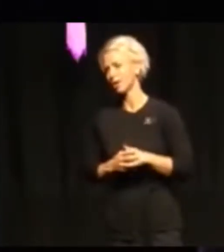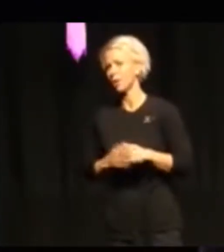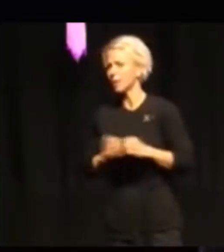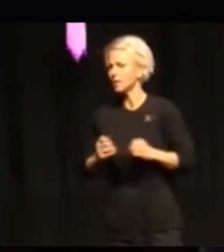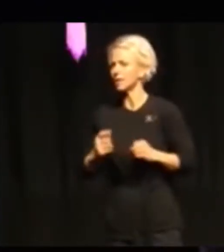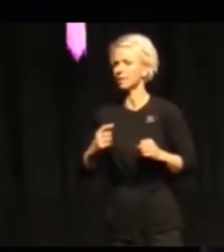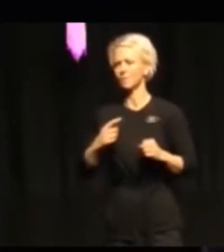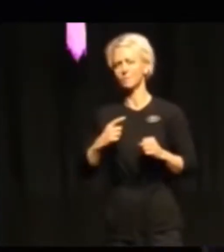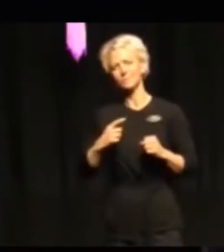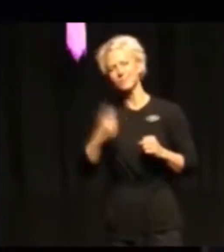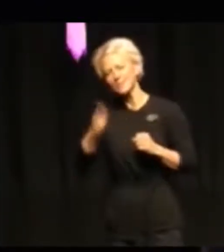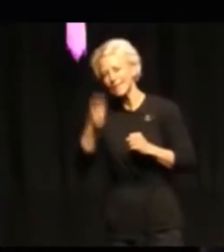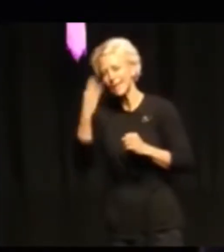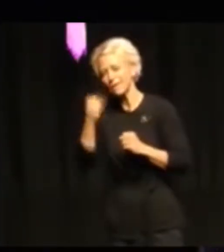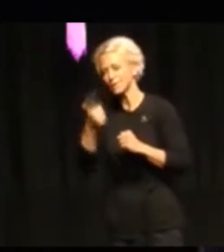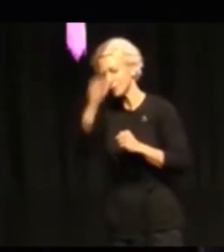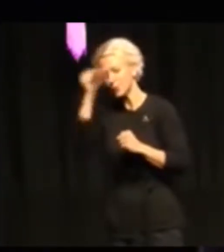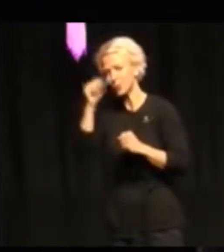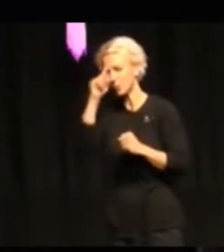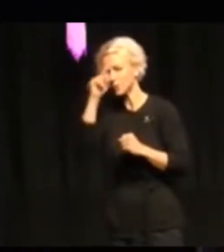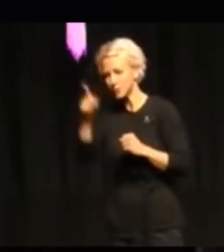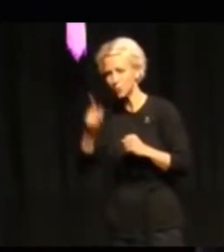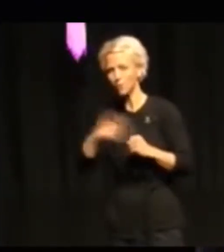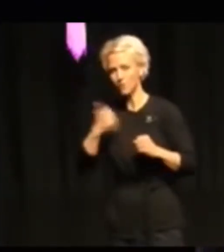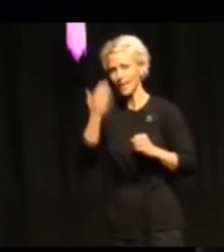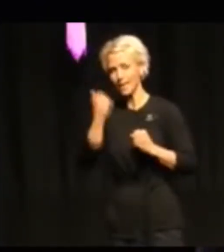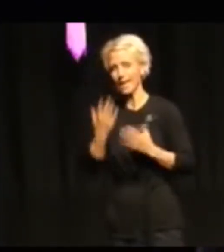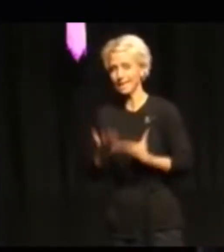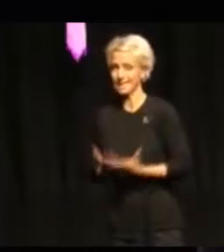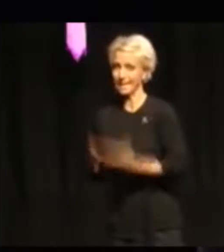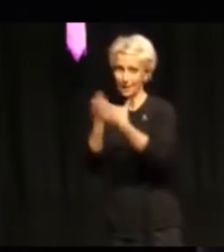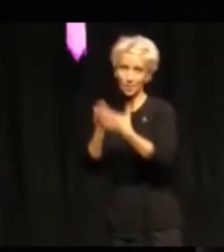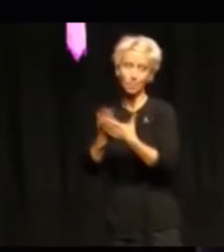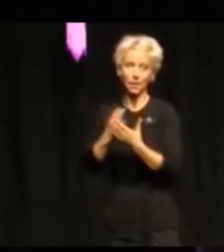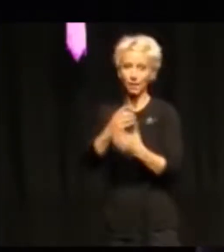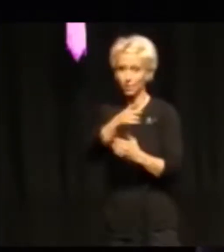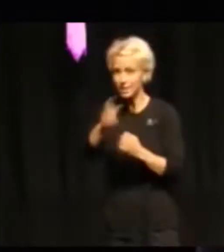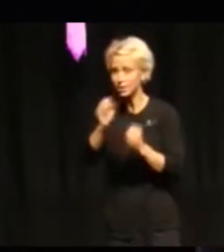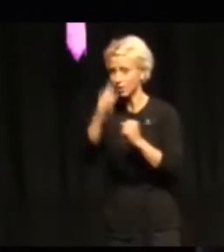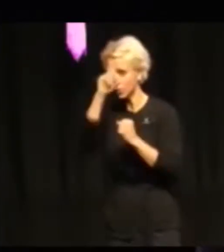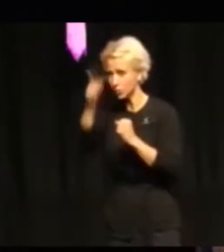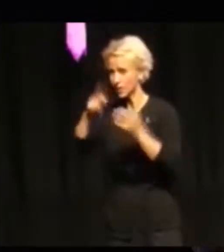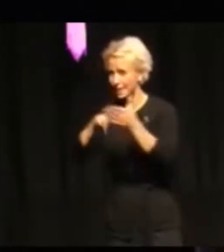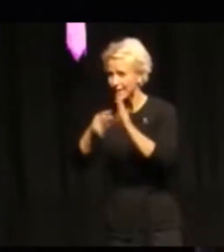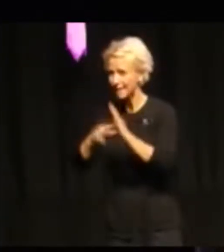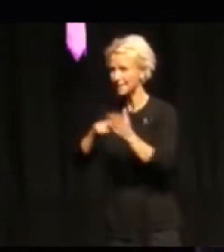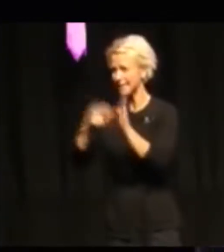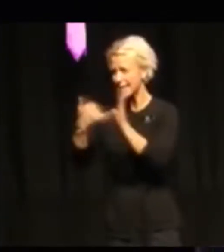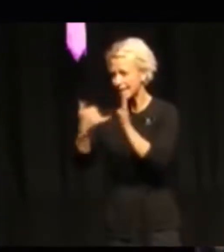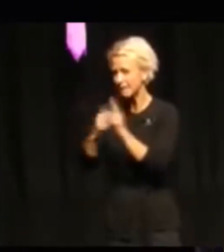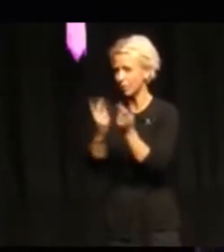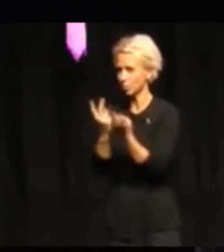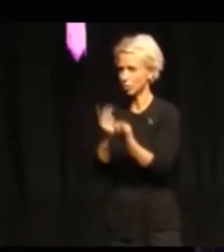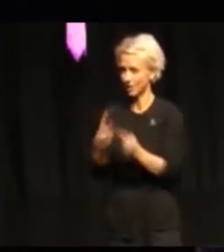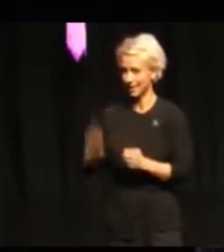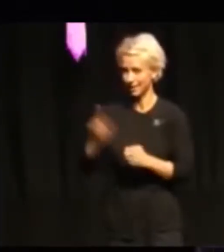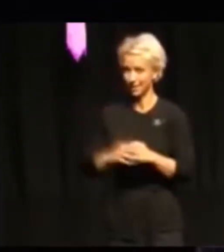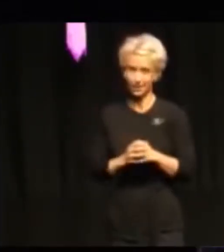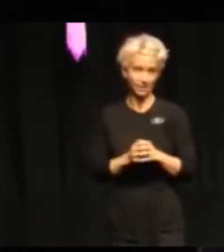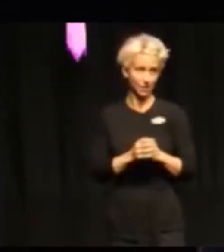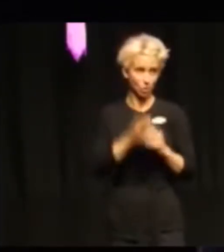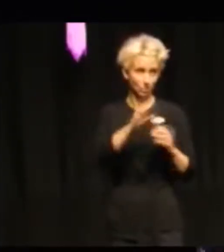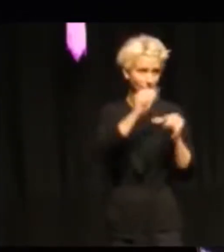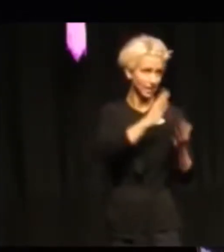someone helping you into. And I understand that that's what our goal is today. Is that Yes. is that fair? All